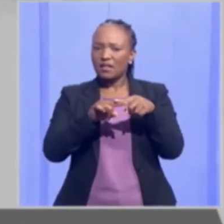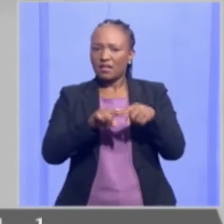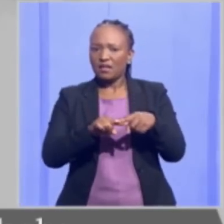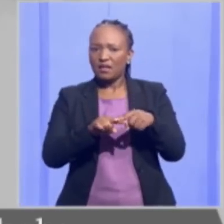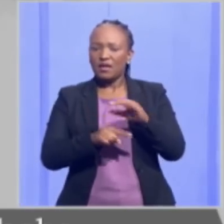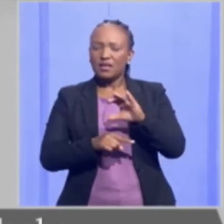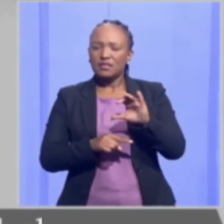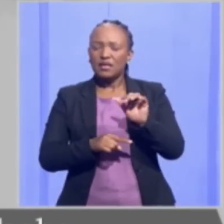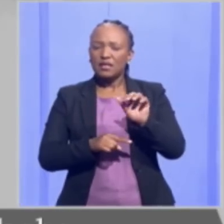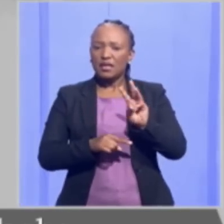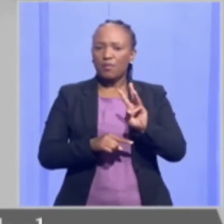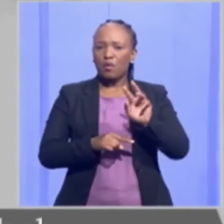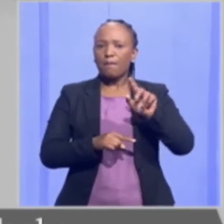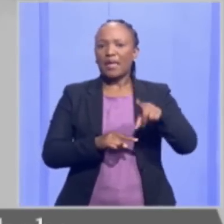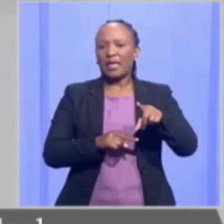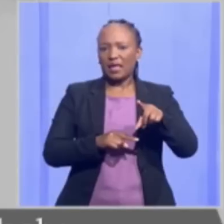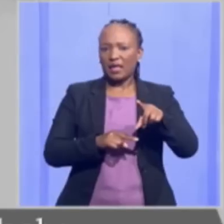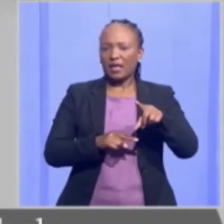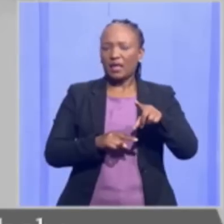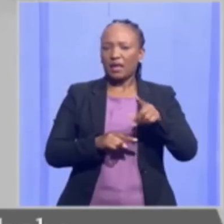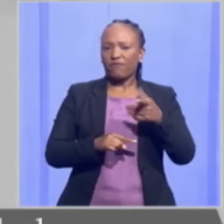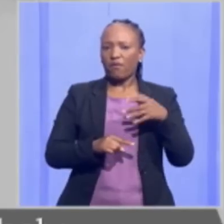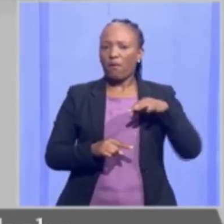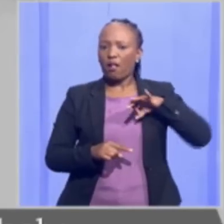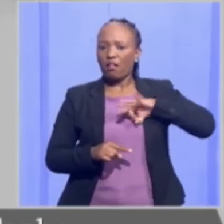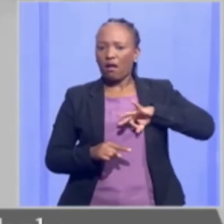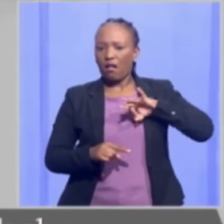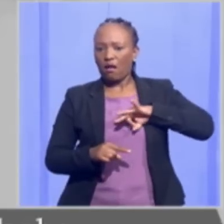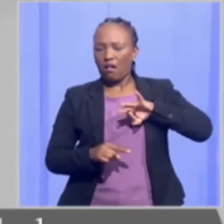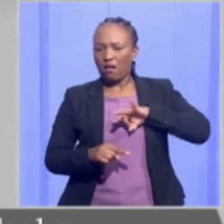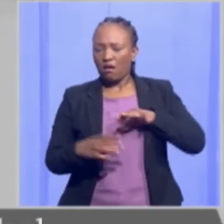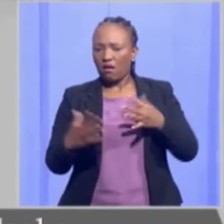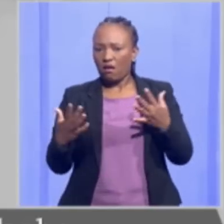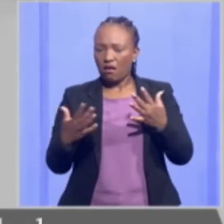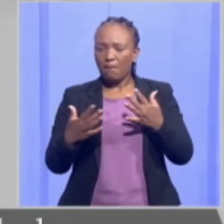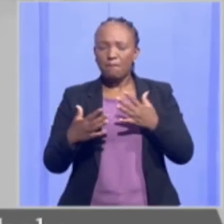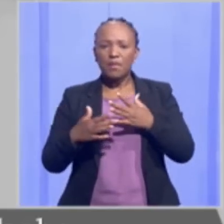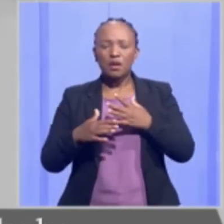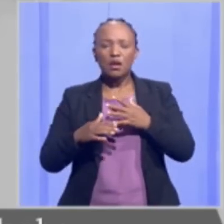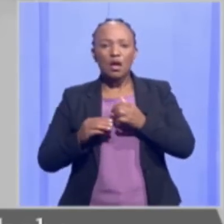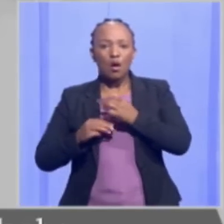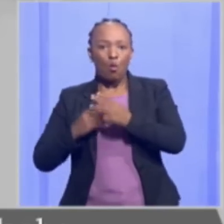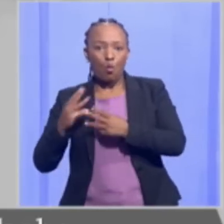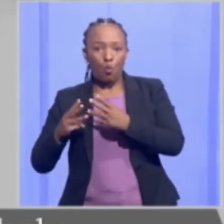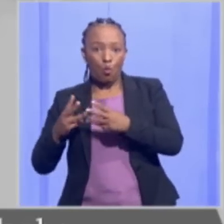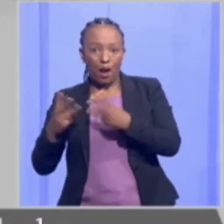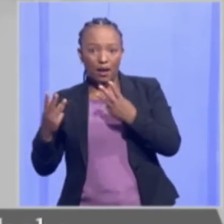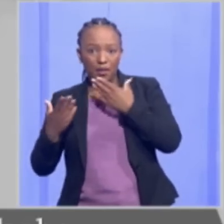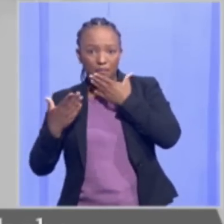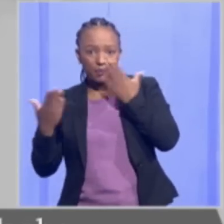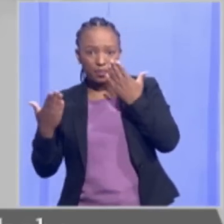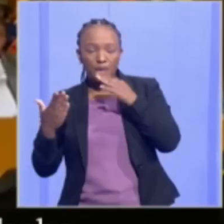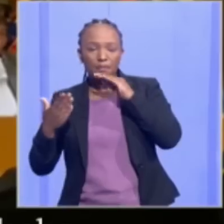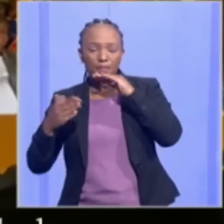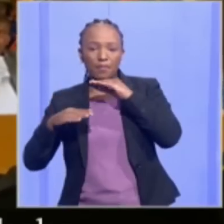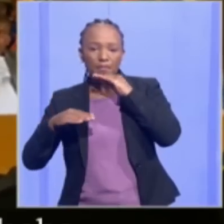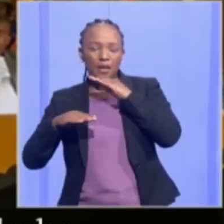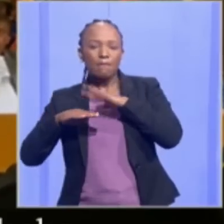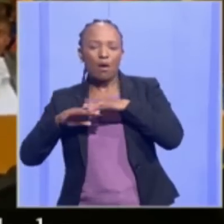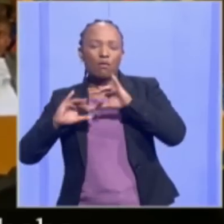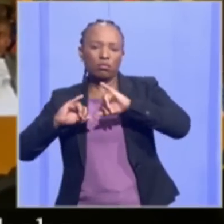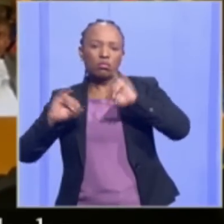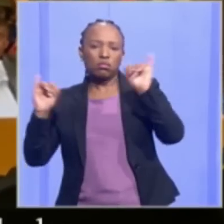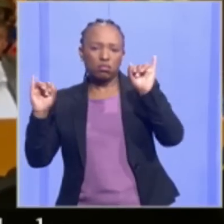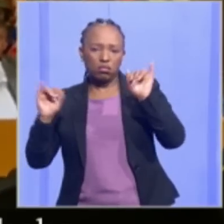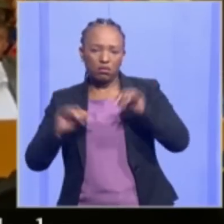source of income, and we should not be sending a single South African into the unemployment queue when we have a 41.9% unemployment rate. Tebello